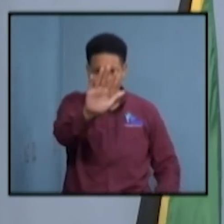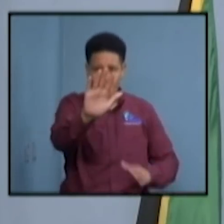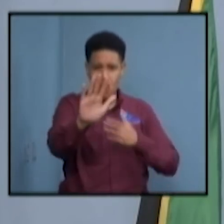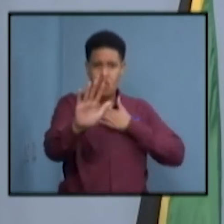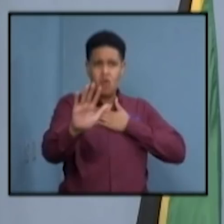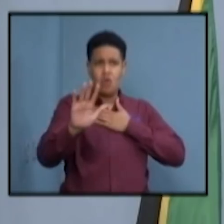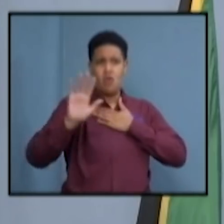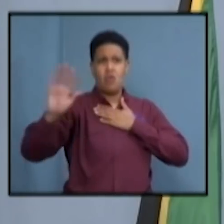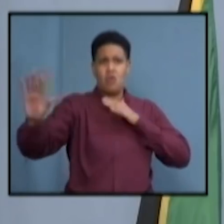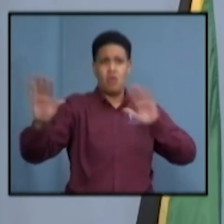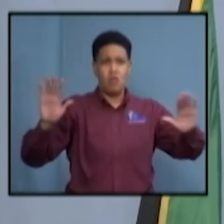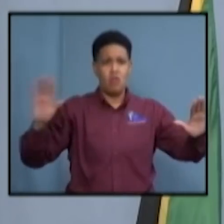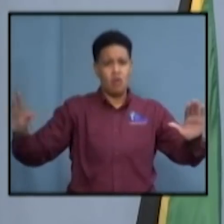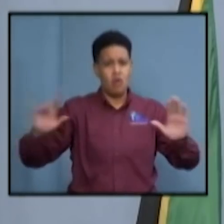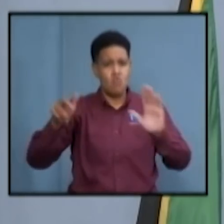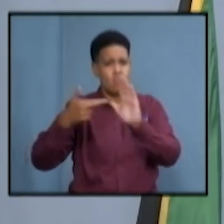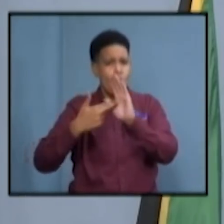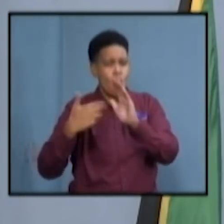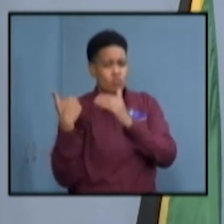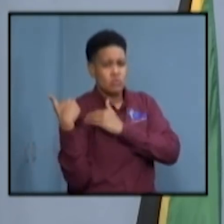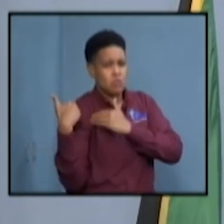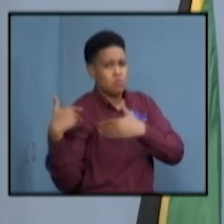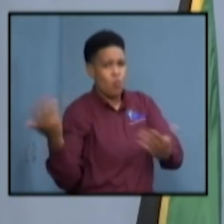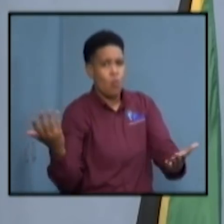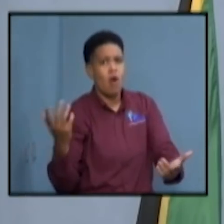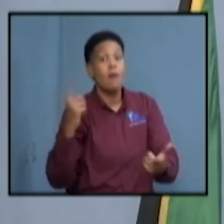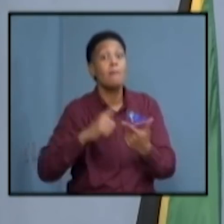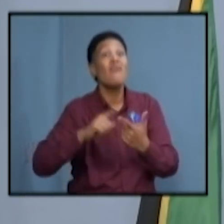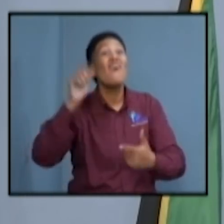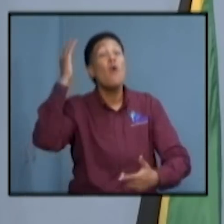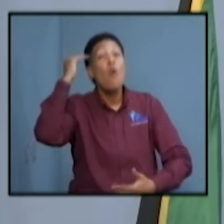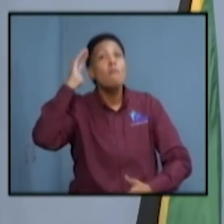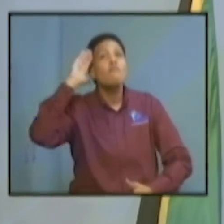and hopefully we'll get the buy-in of all stakeholders.